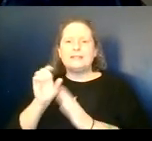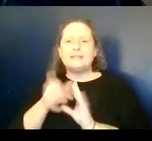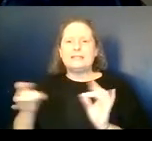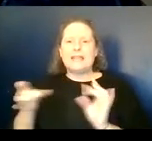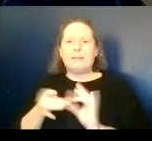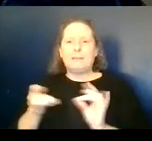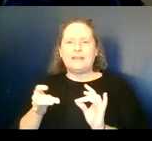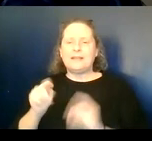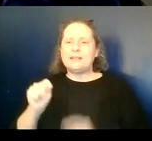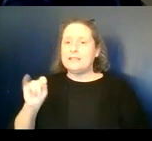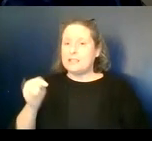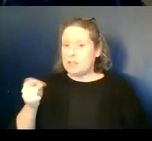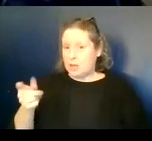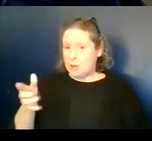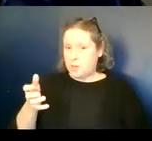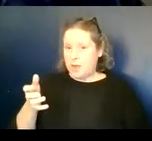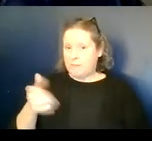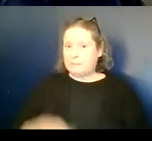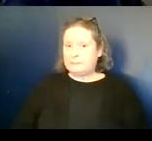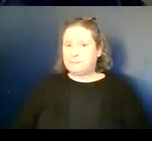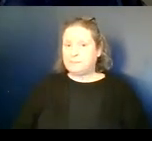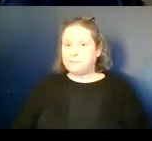TJ, do you want to take this one?